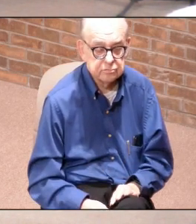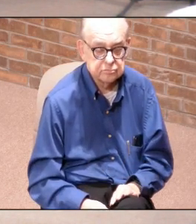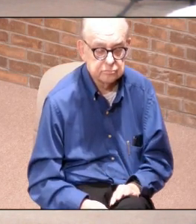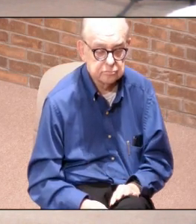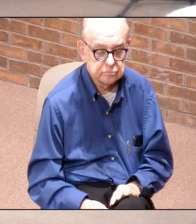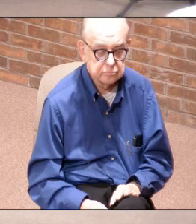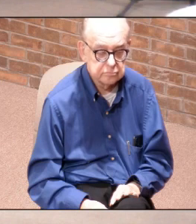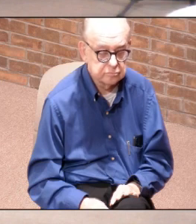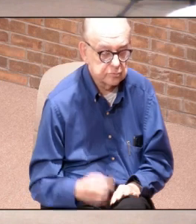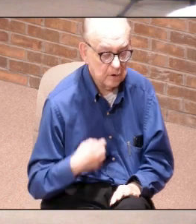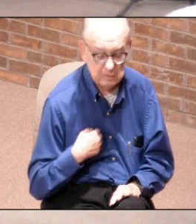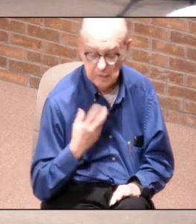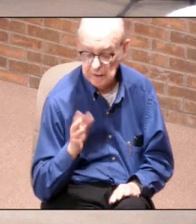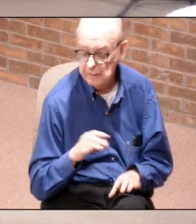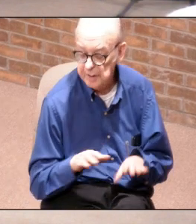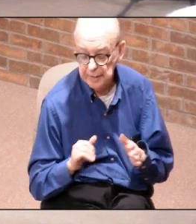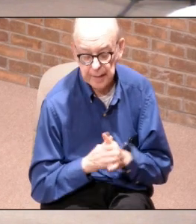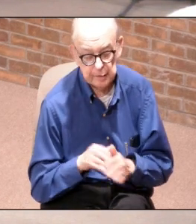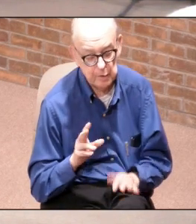Oh, I never did that.